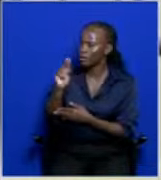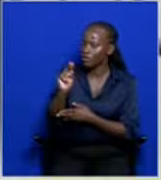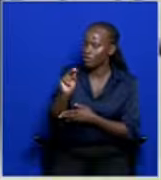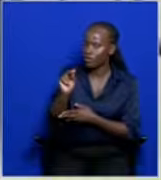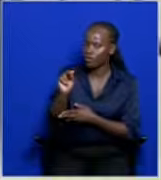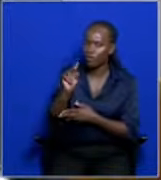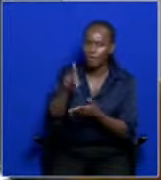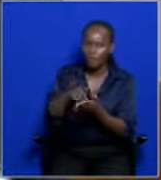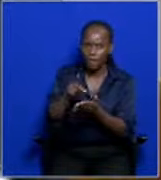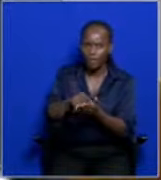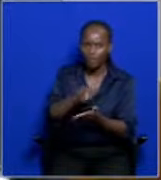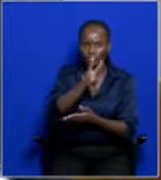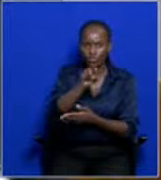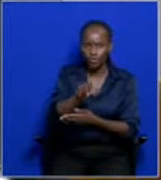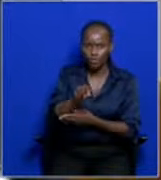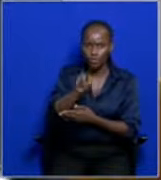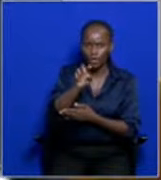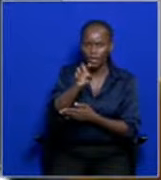rands.